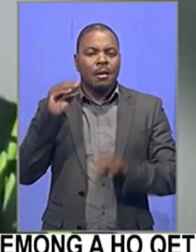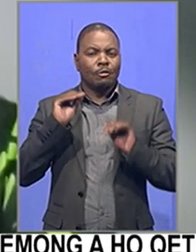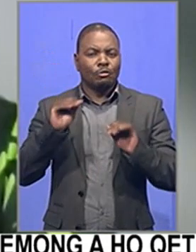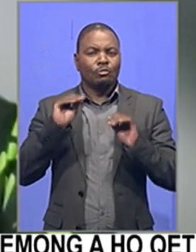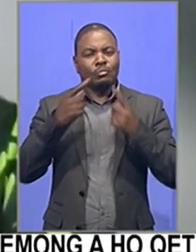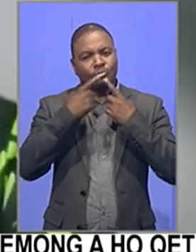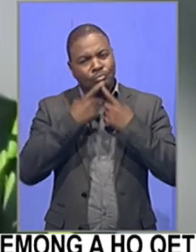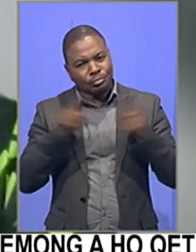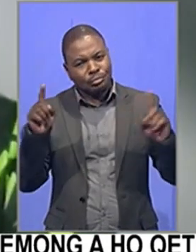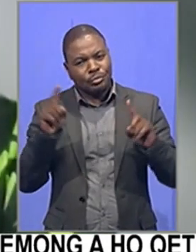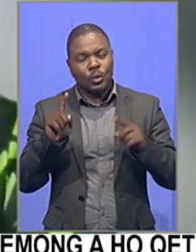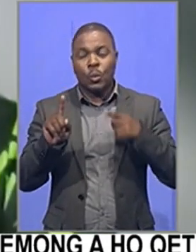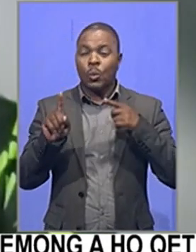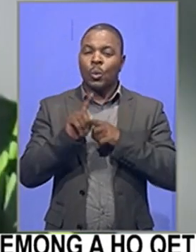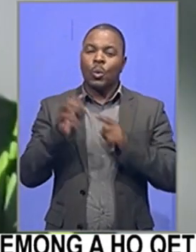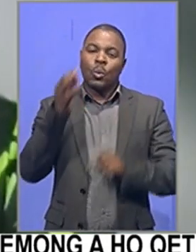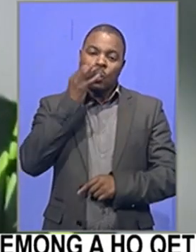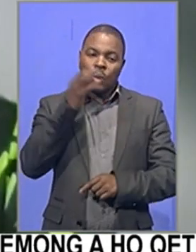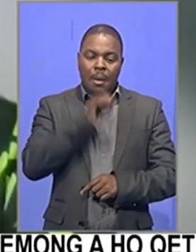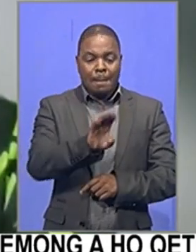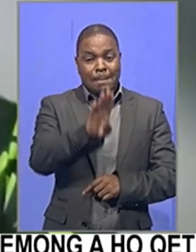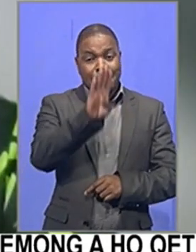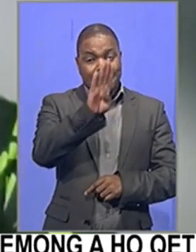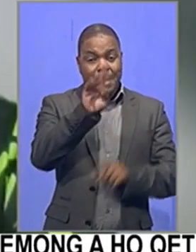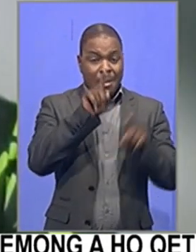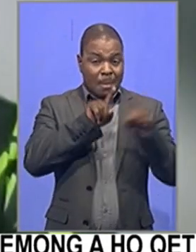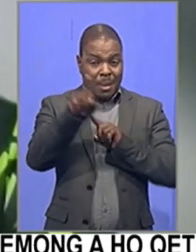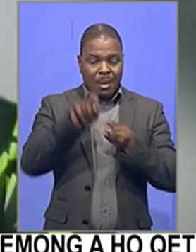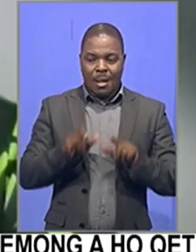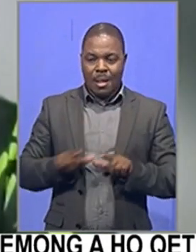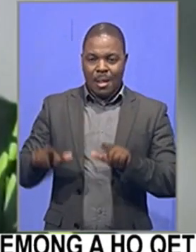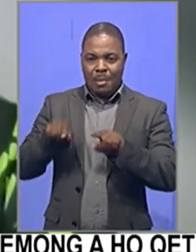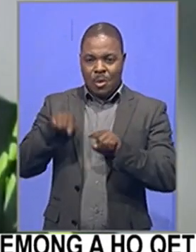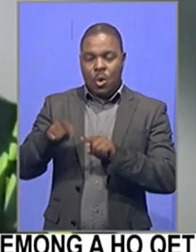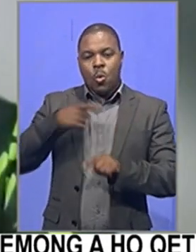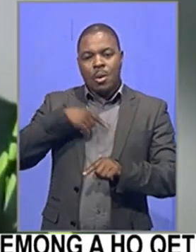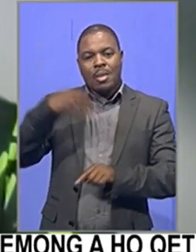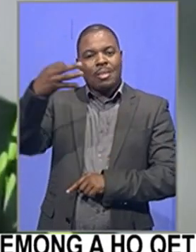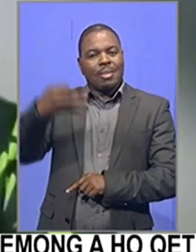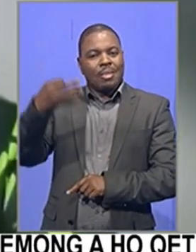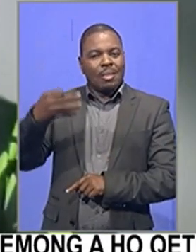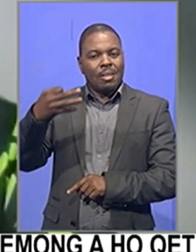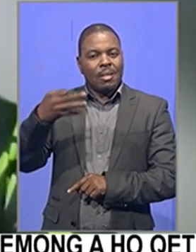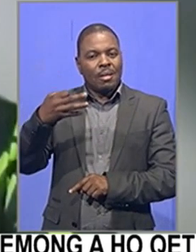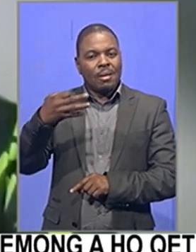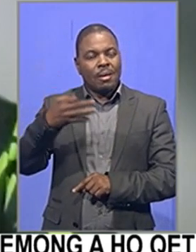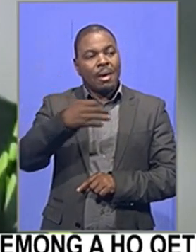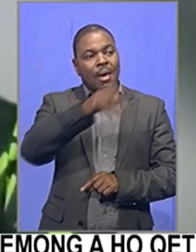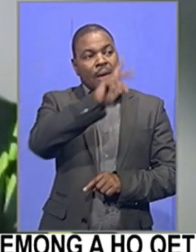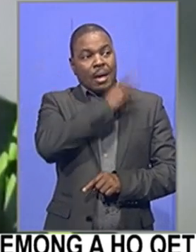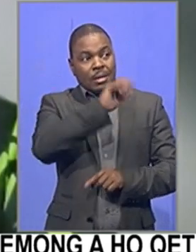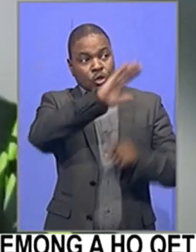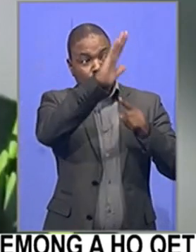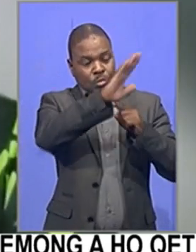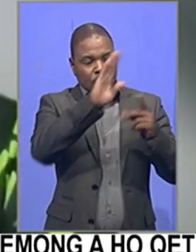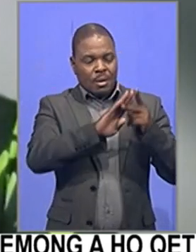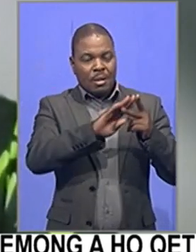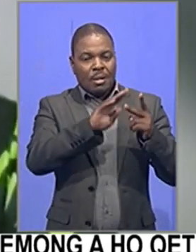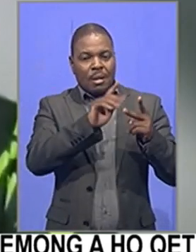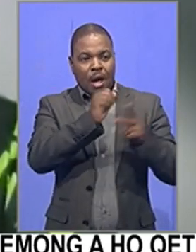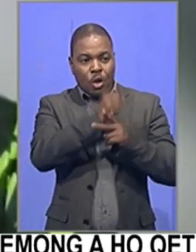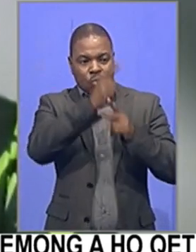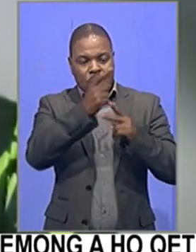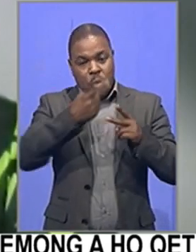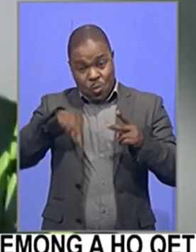babulela uri kari bachelor passes in the book we are number three after kzm and khauti it